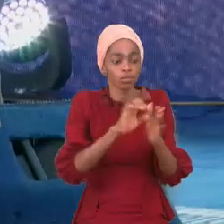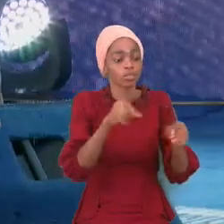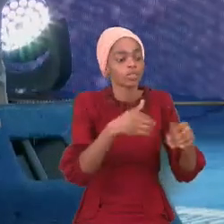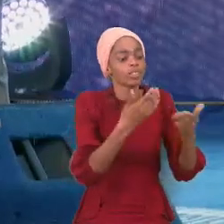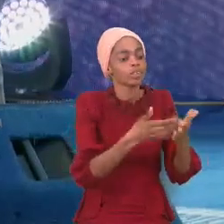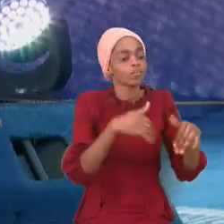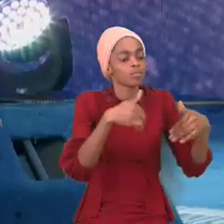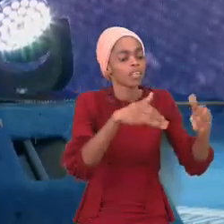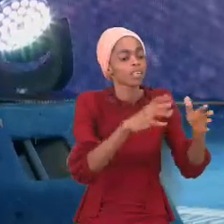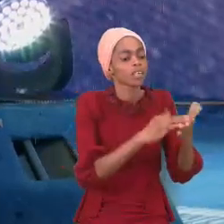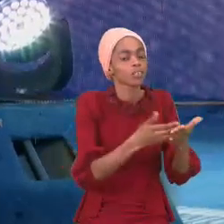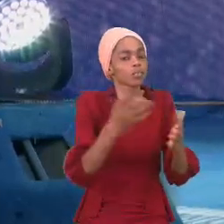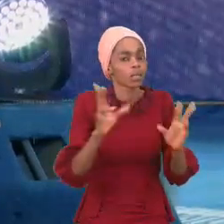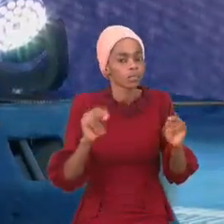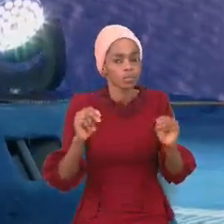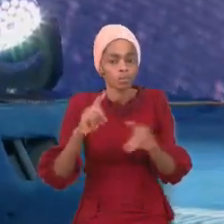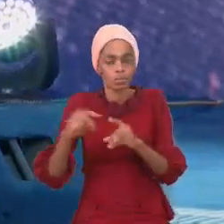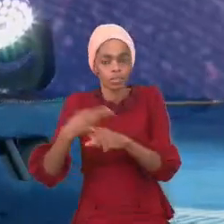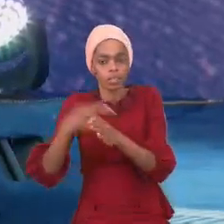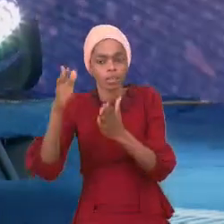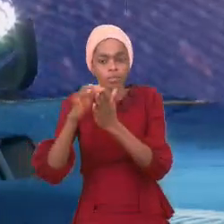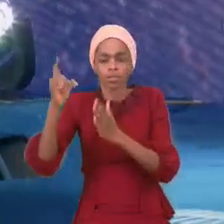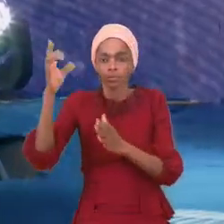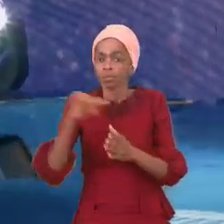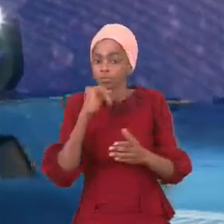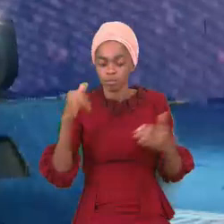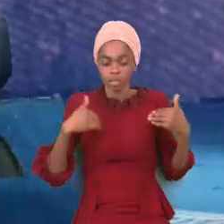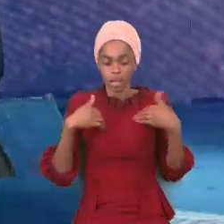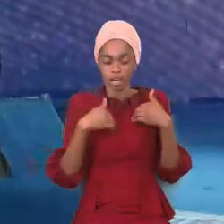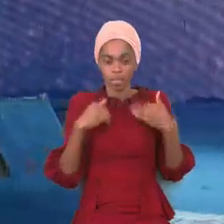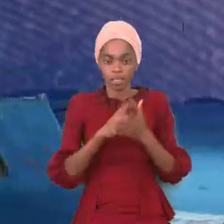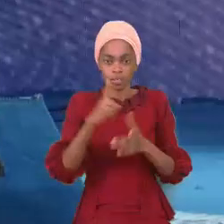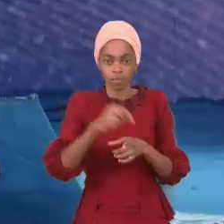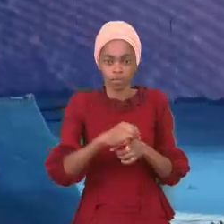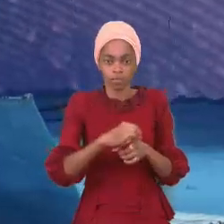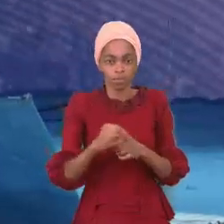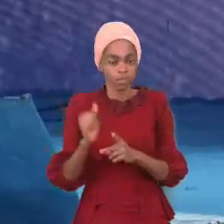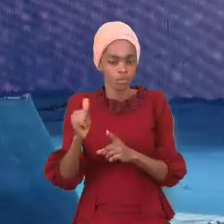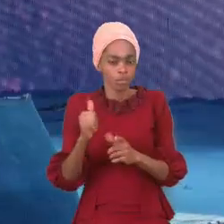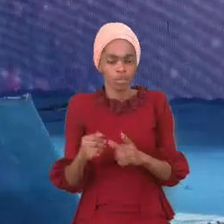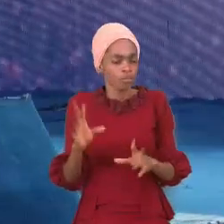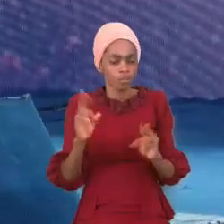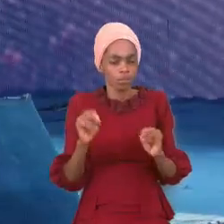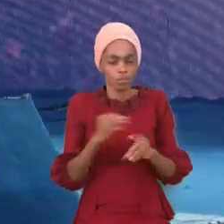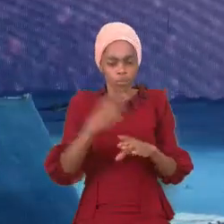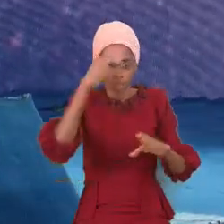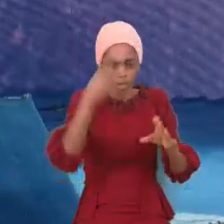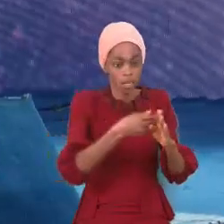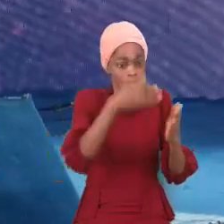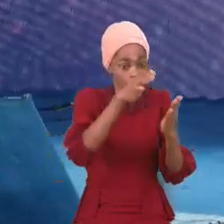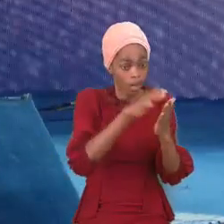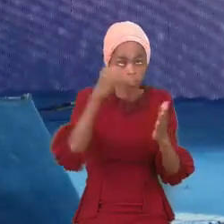the Lamb of God. Not the lamb, the animal you raise up yourself, the Lamb of God. Not the lamb